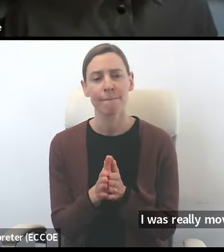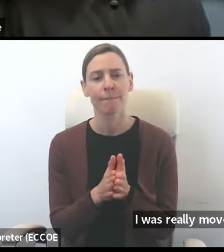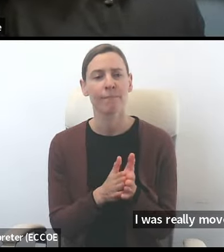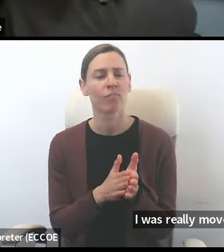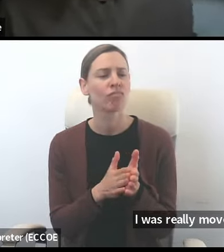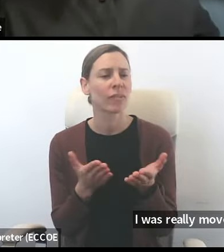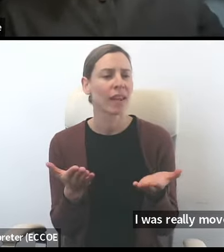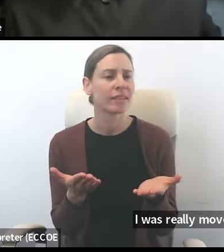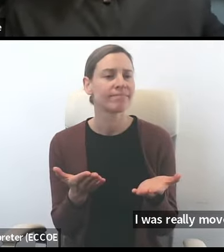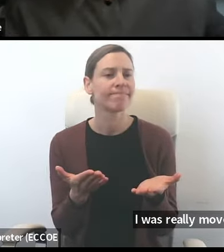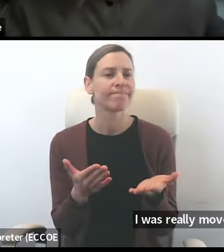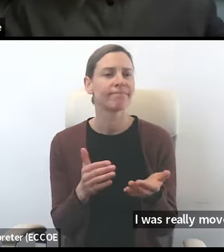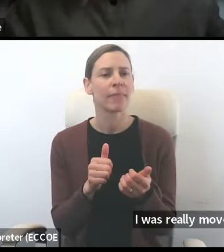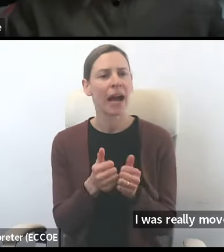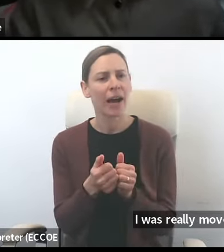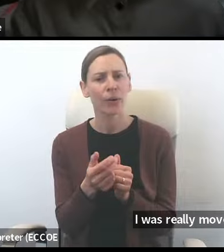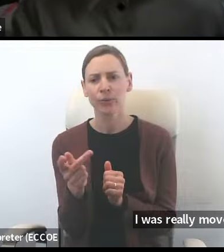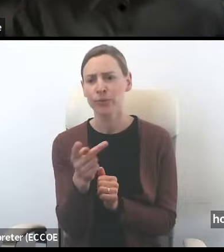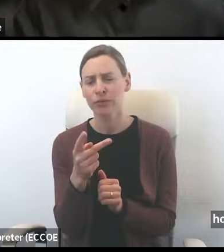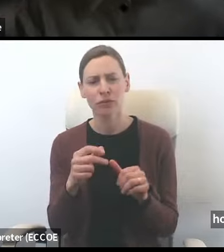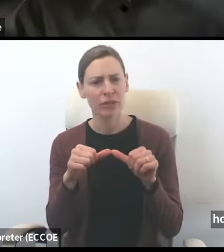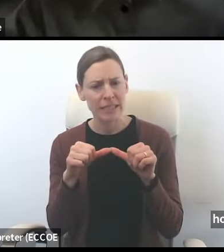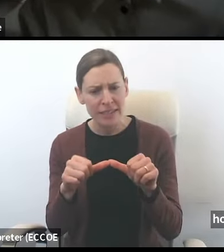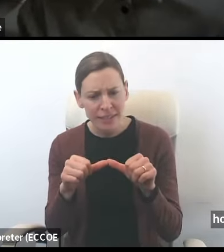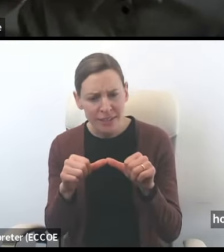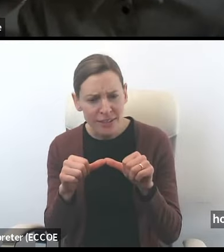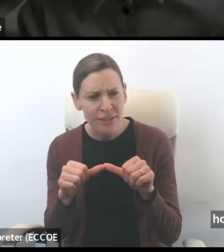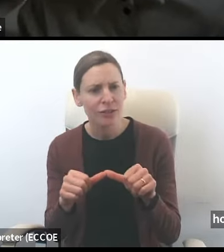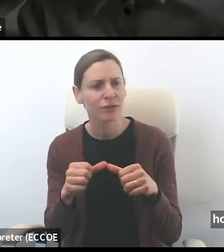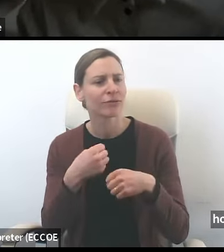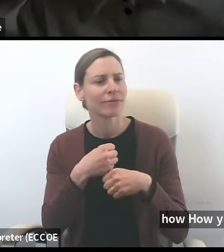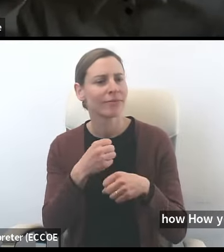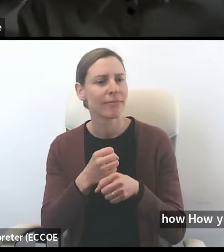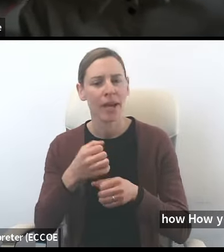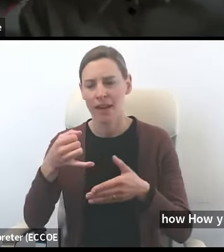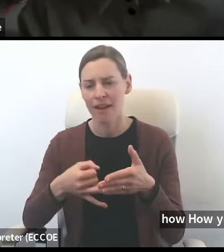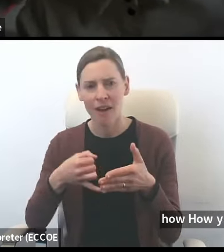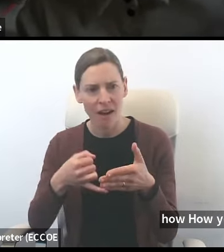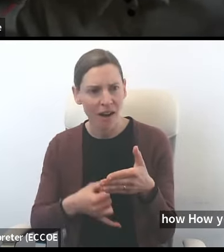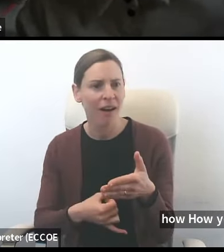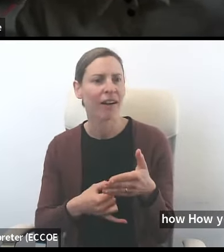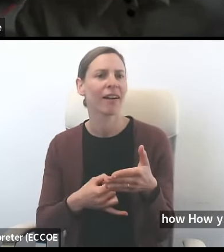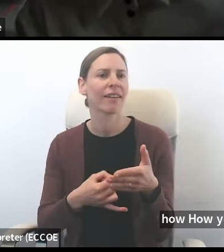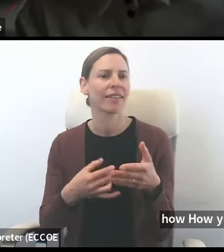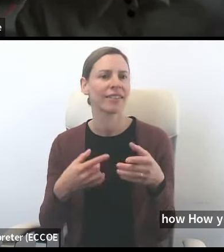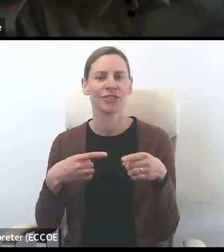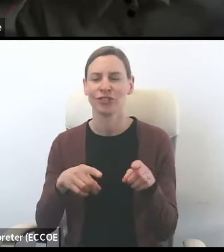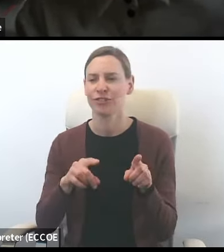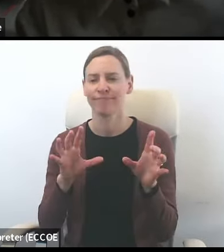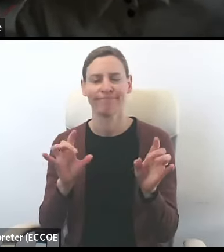how you keep making art through these really difficult situations.